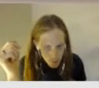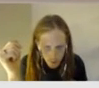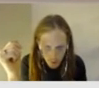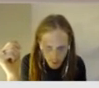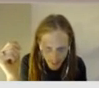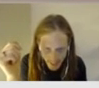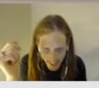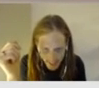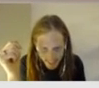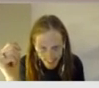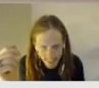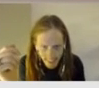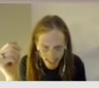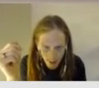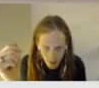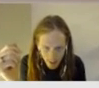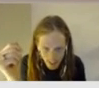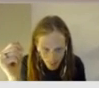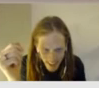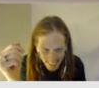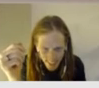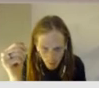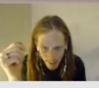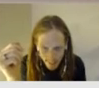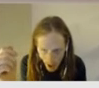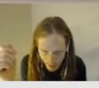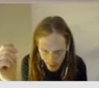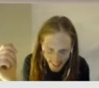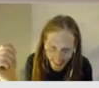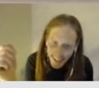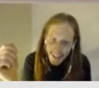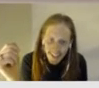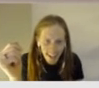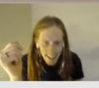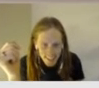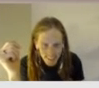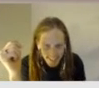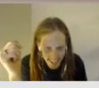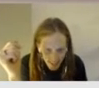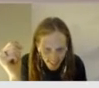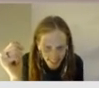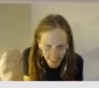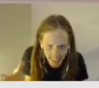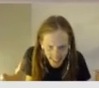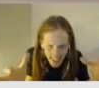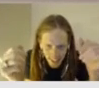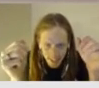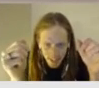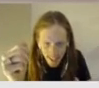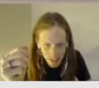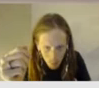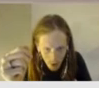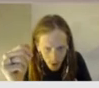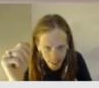cars went through from like the 80s to now, where they're all just plastic and round and awful looking. It's nice to have